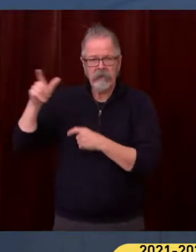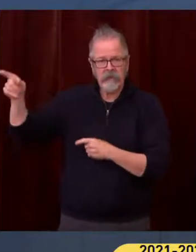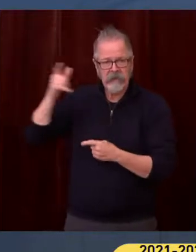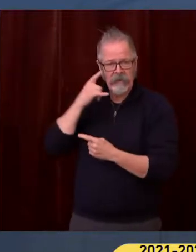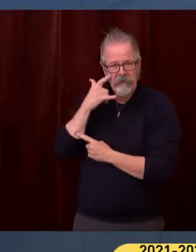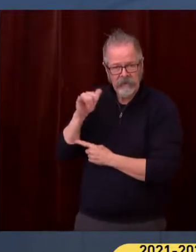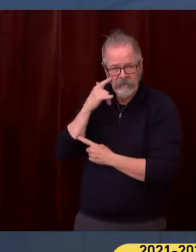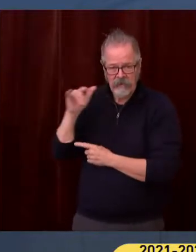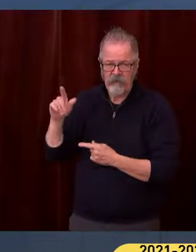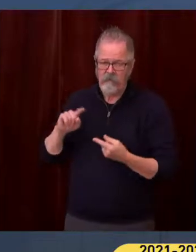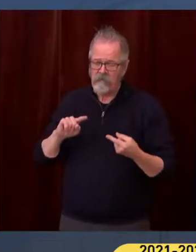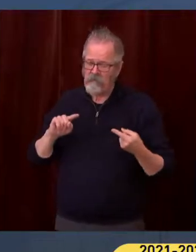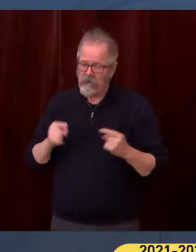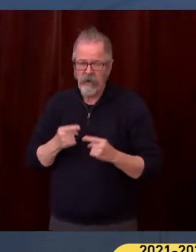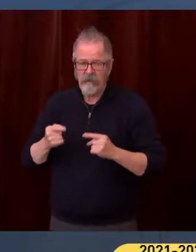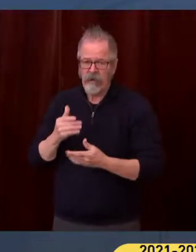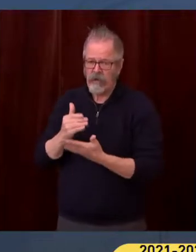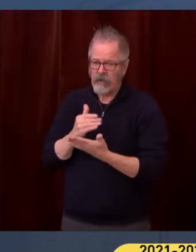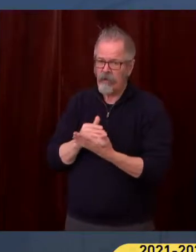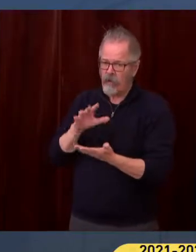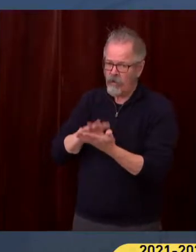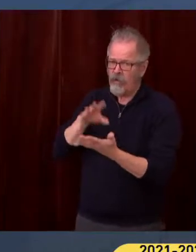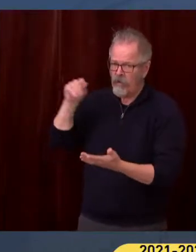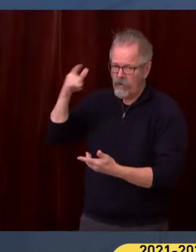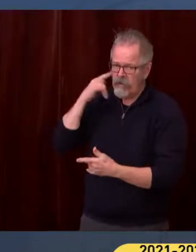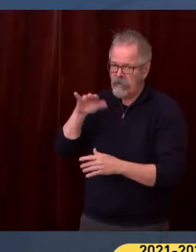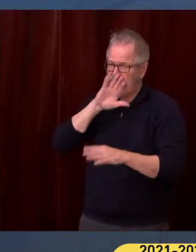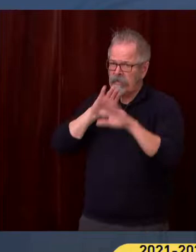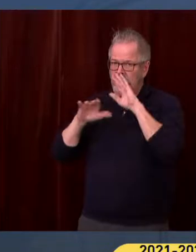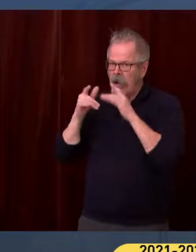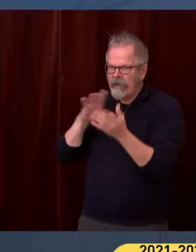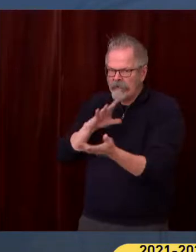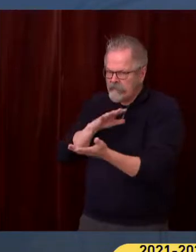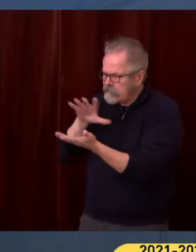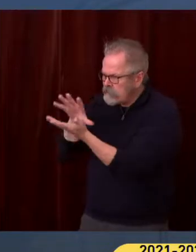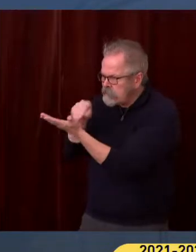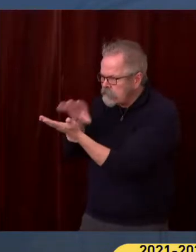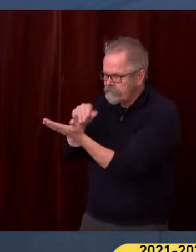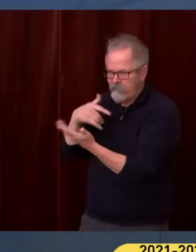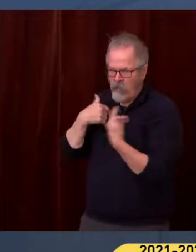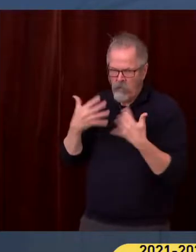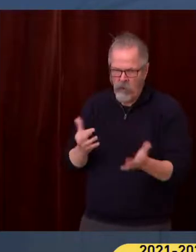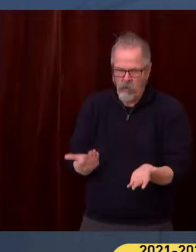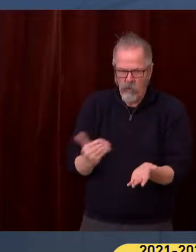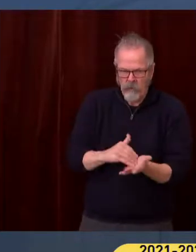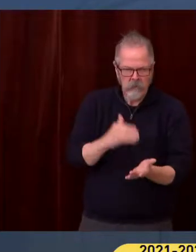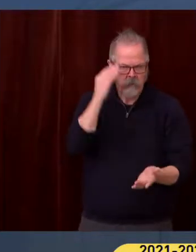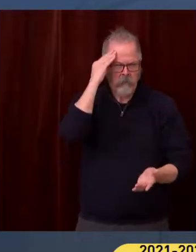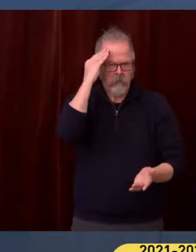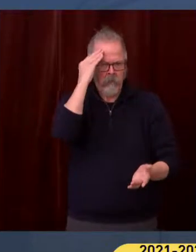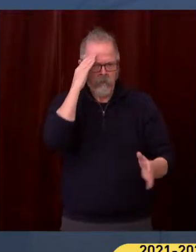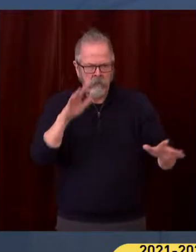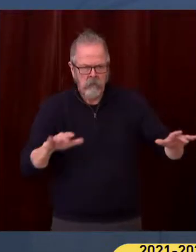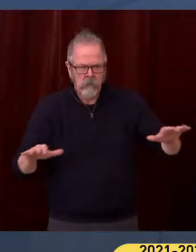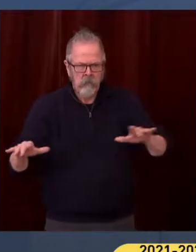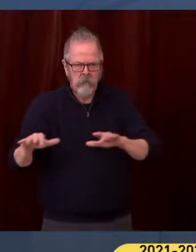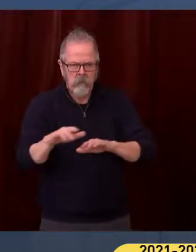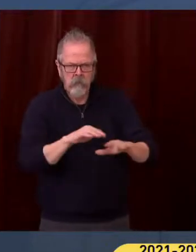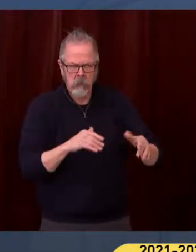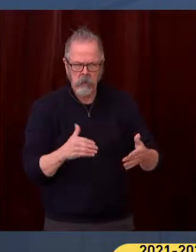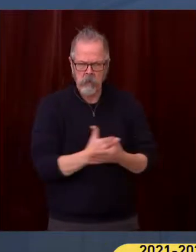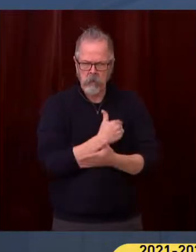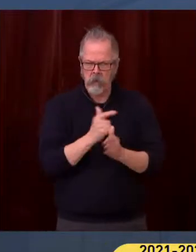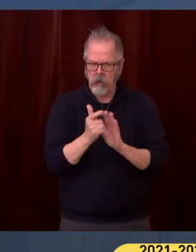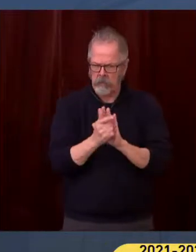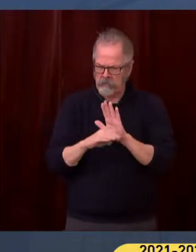do is cap these emissions and slowly, responsibly ratchet those down in a way that works economically as part of our economic